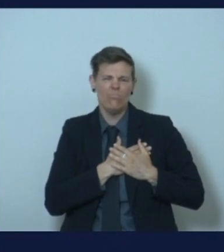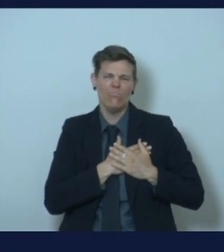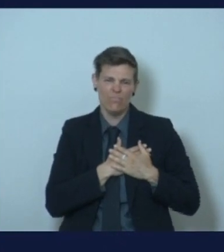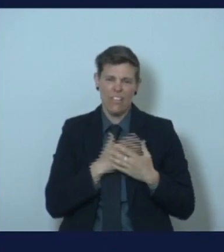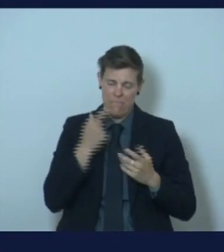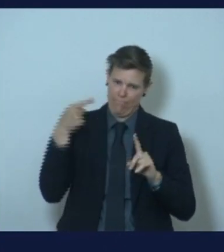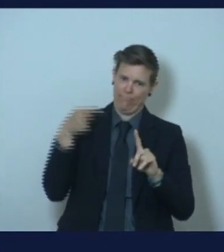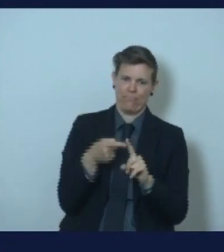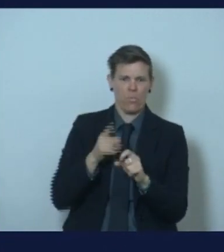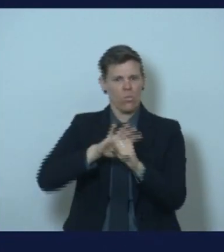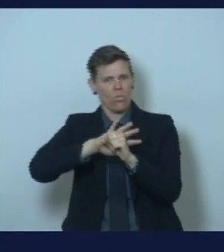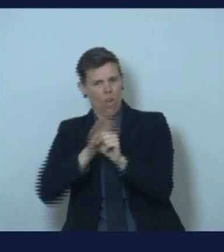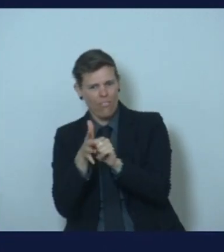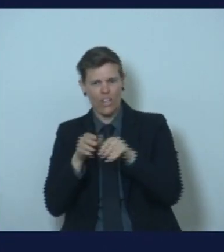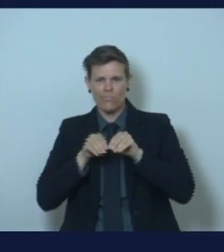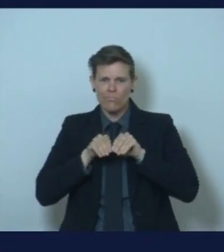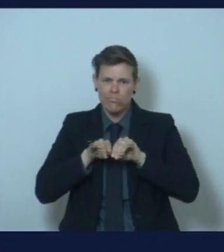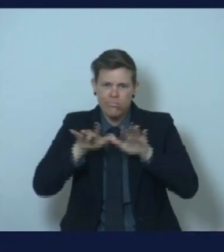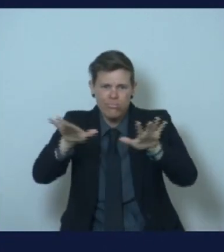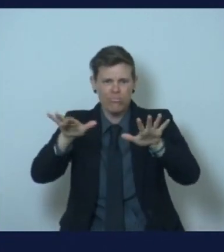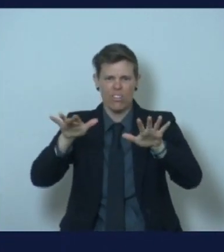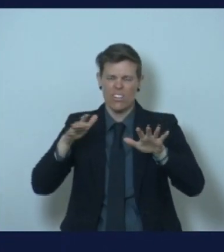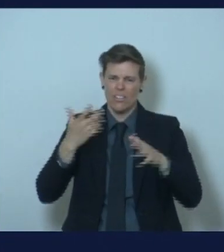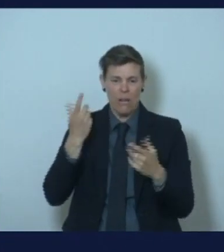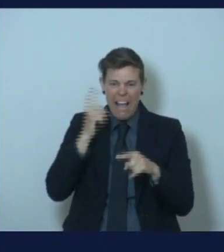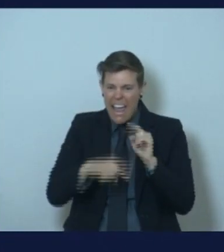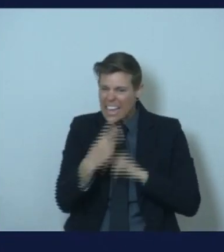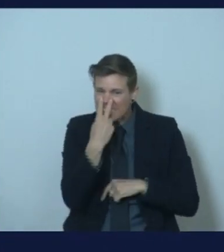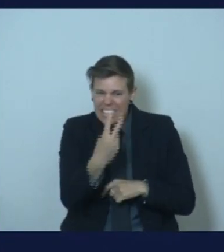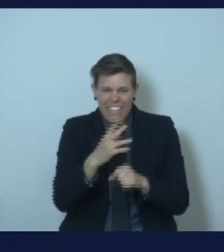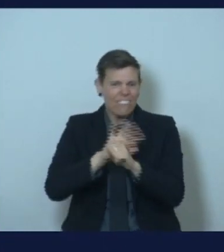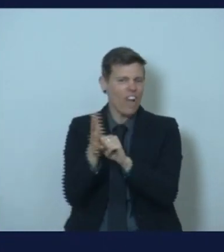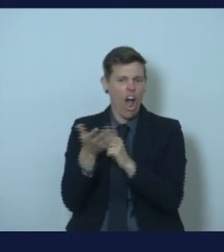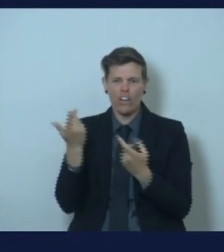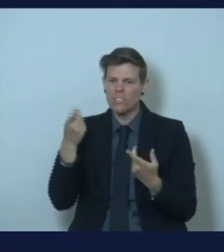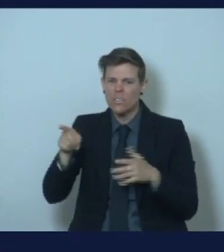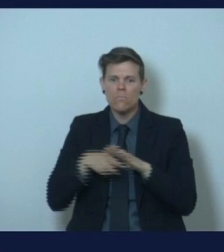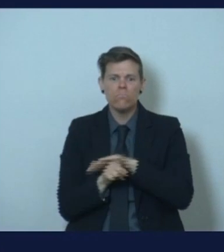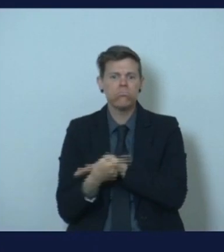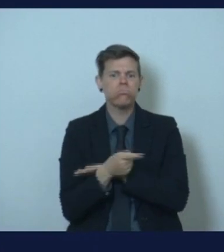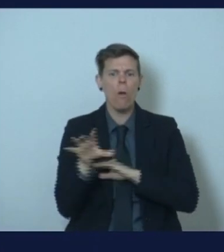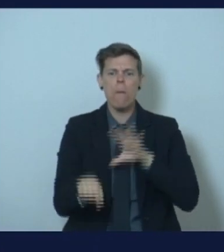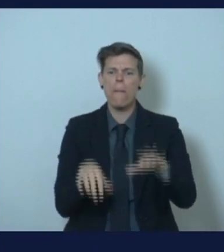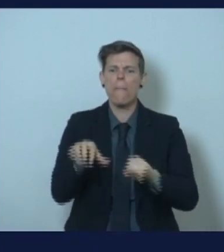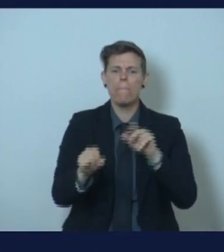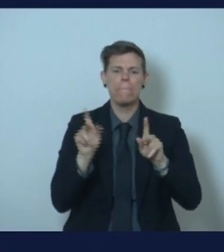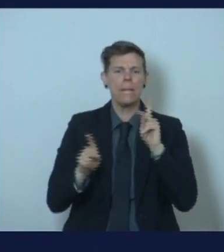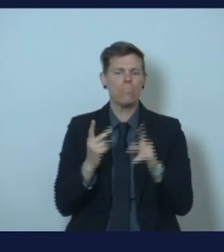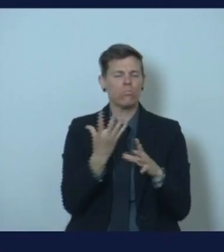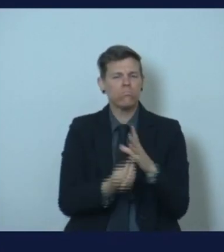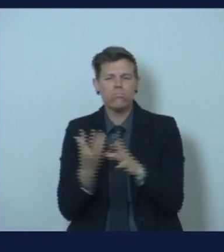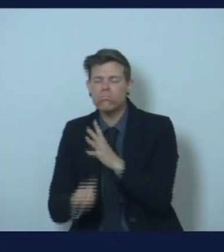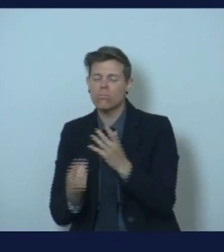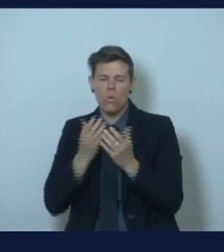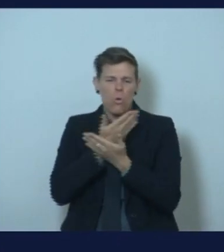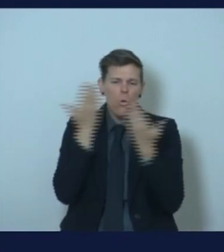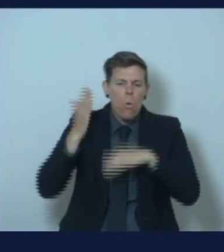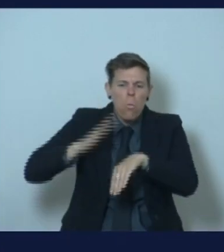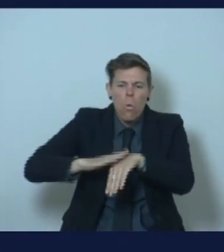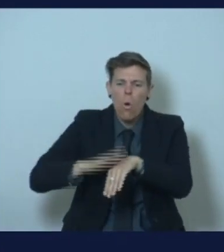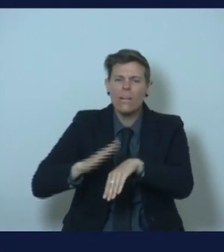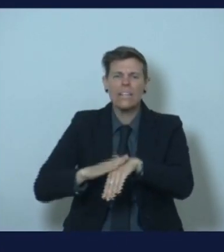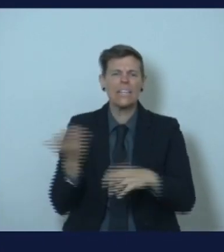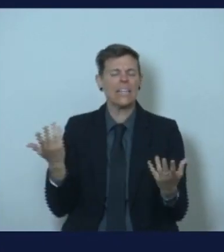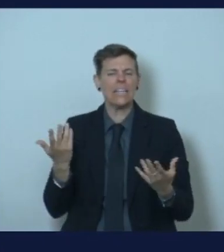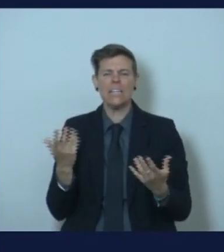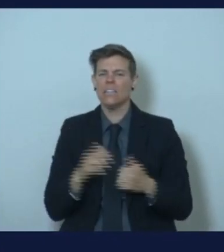that attacks without any warning, and for so many of us, without rhyme or reason, creates the